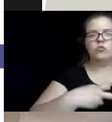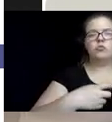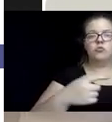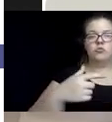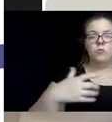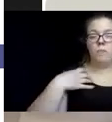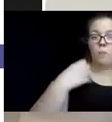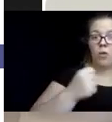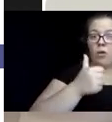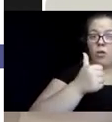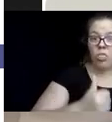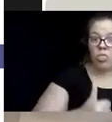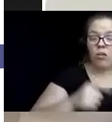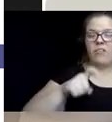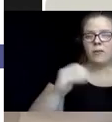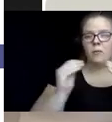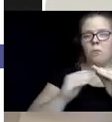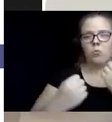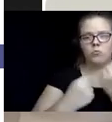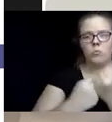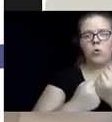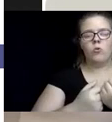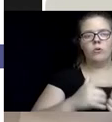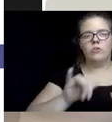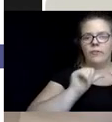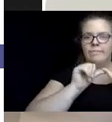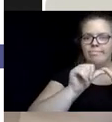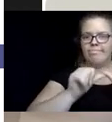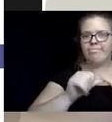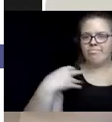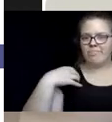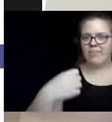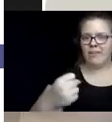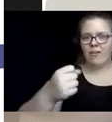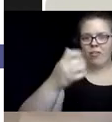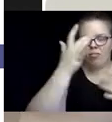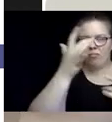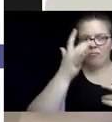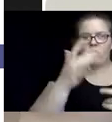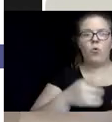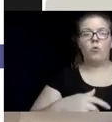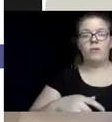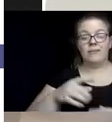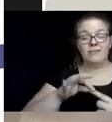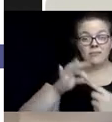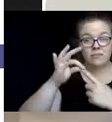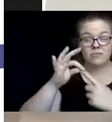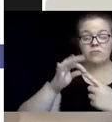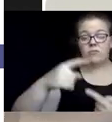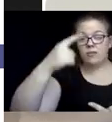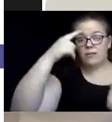put in place. So those chronic health conditions, and especially dementia, can create some of those